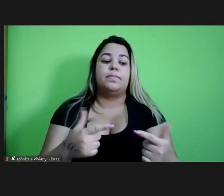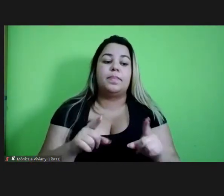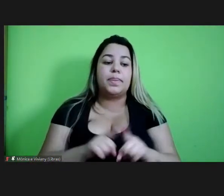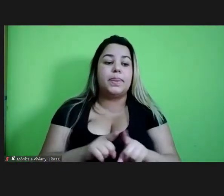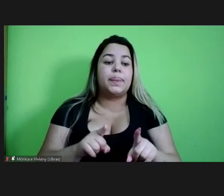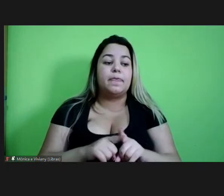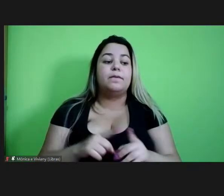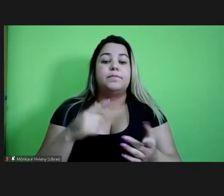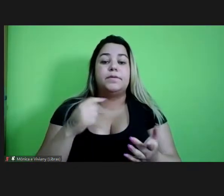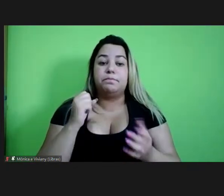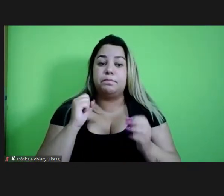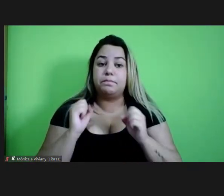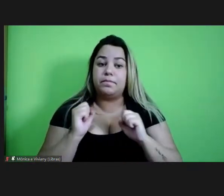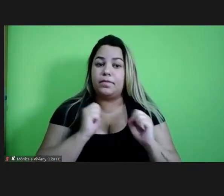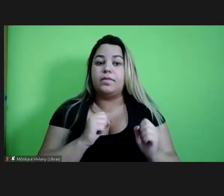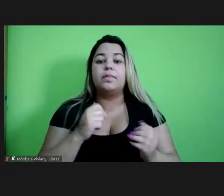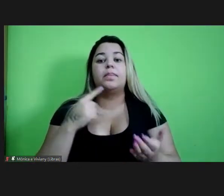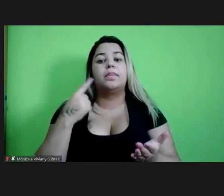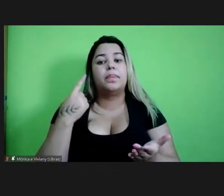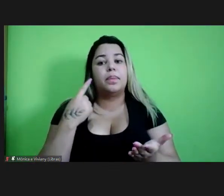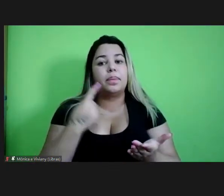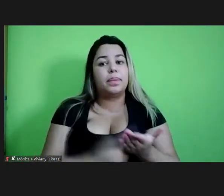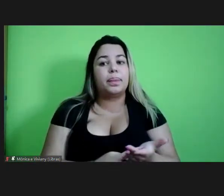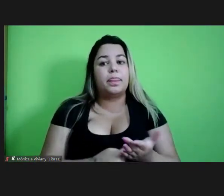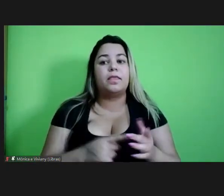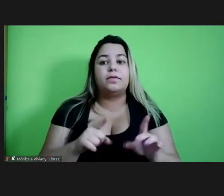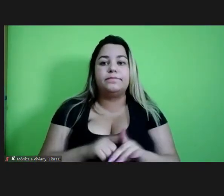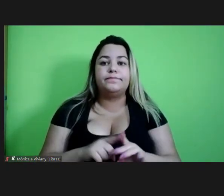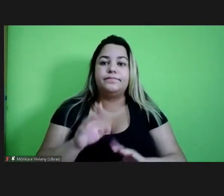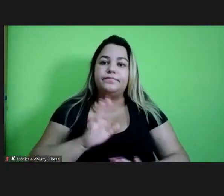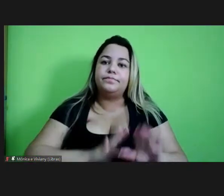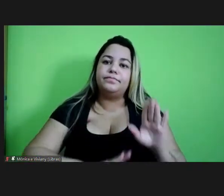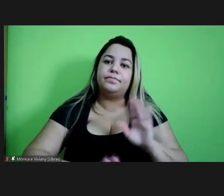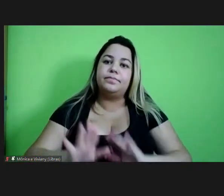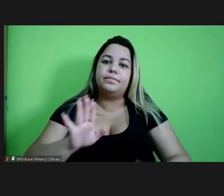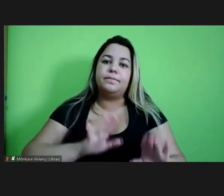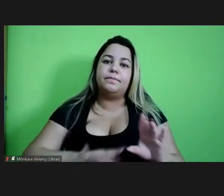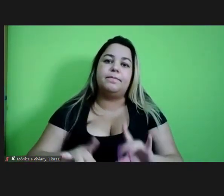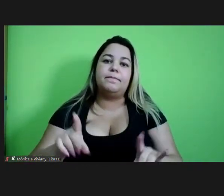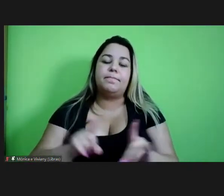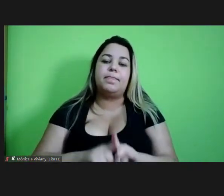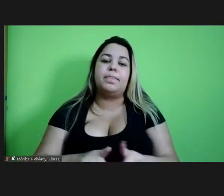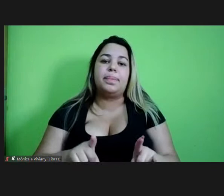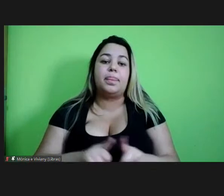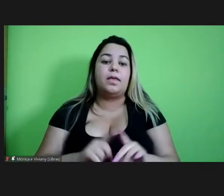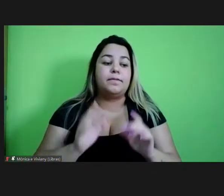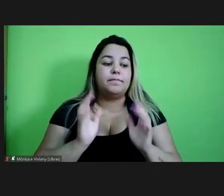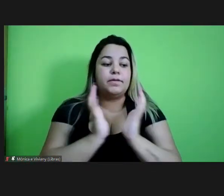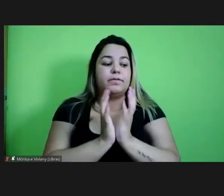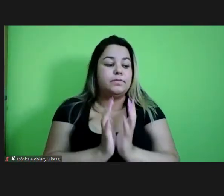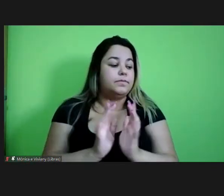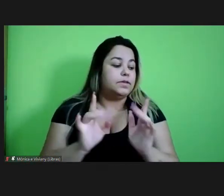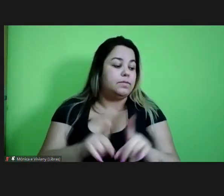face and that can compromise somehow that treatment, that care, to always have a team